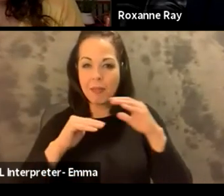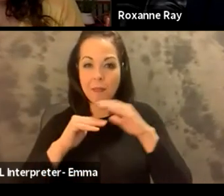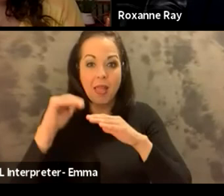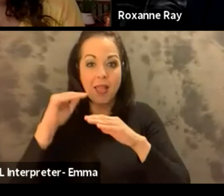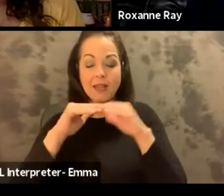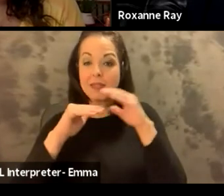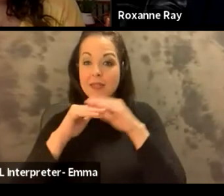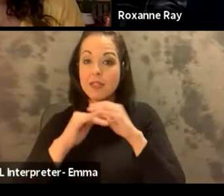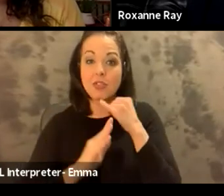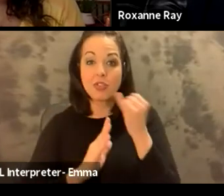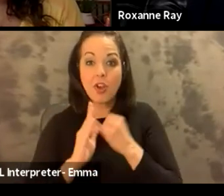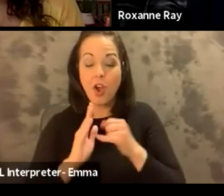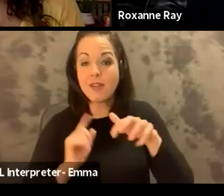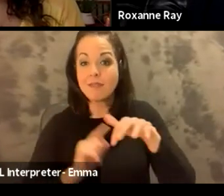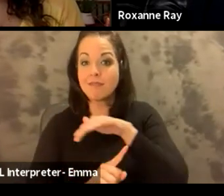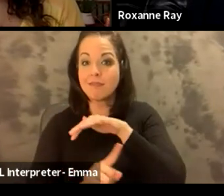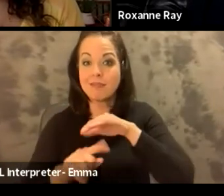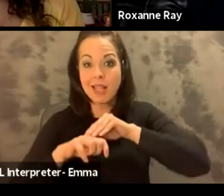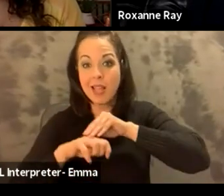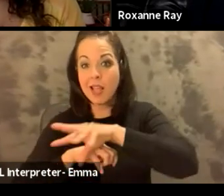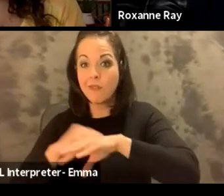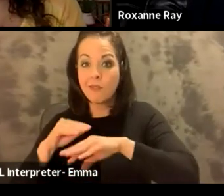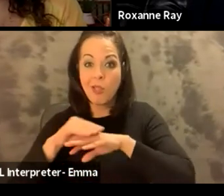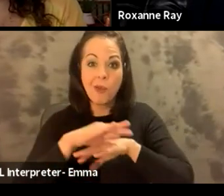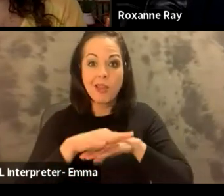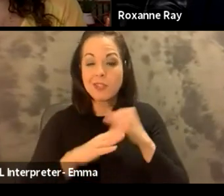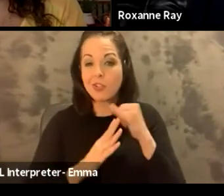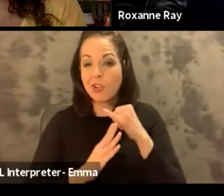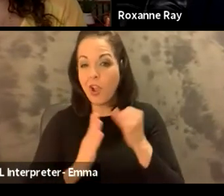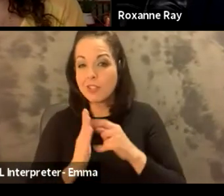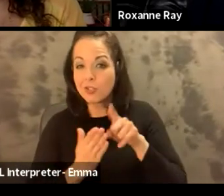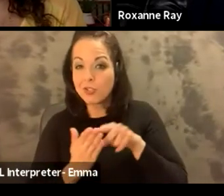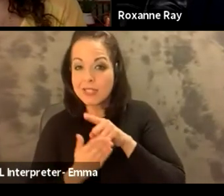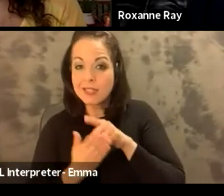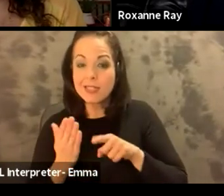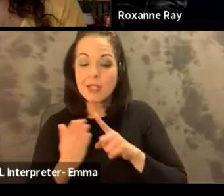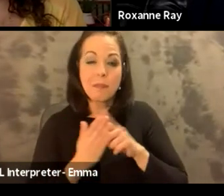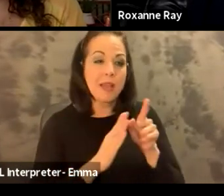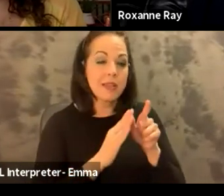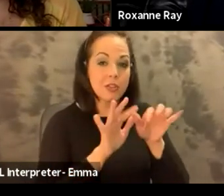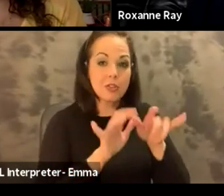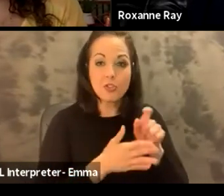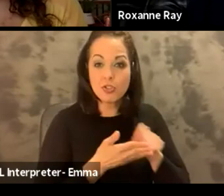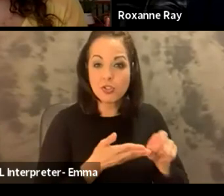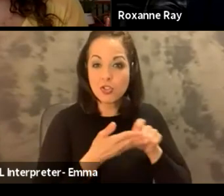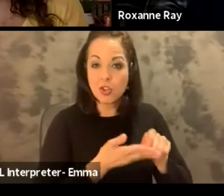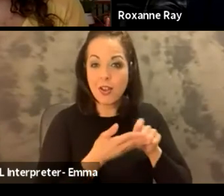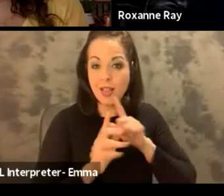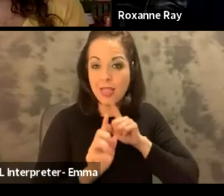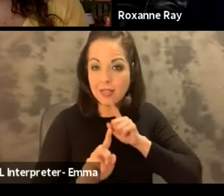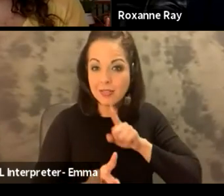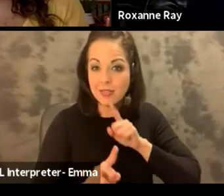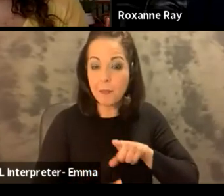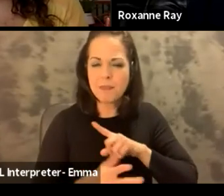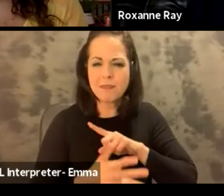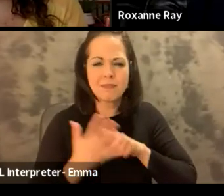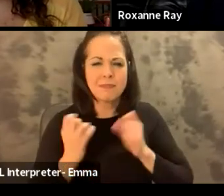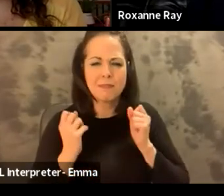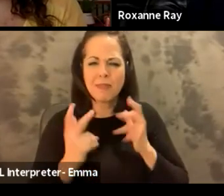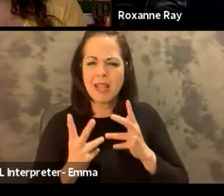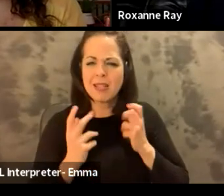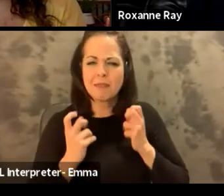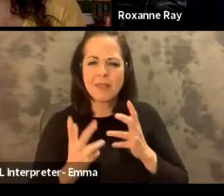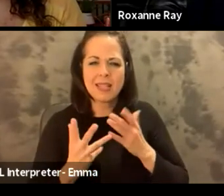landscape influence this conversation around arts criticism and arts journalism, that a lot of different shifts need to